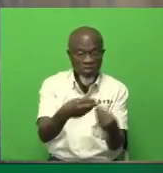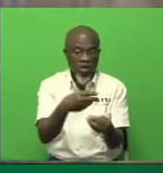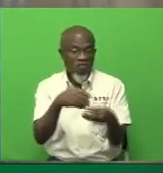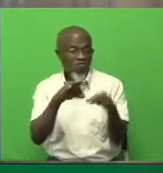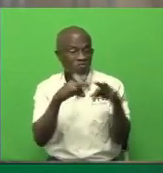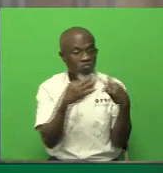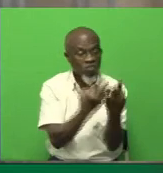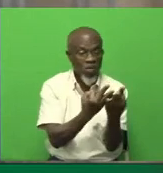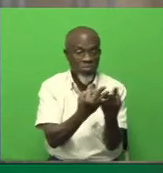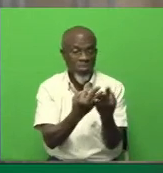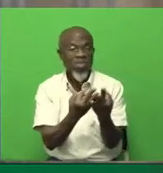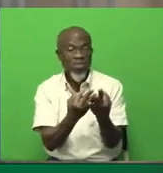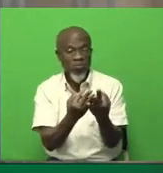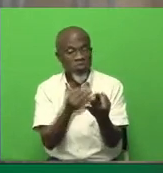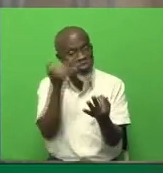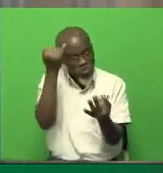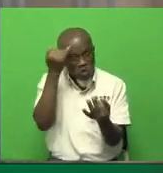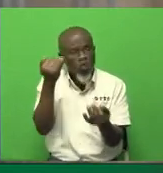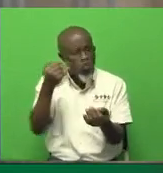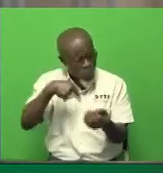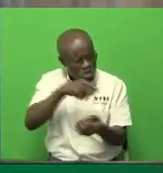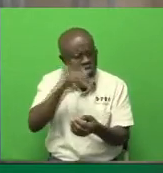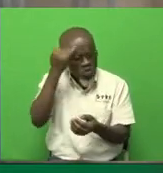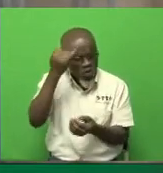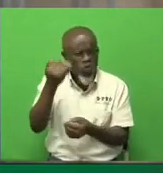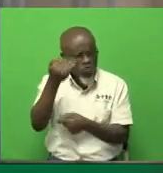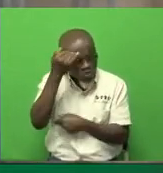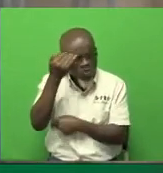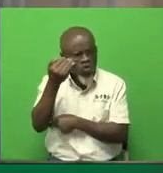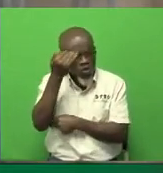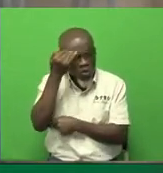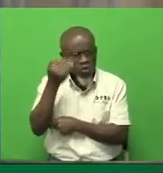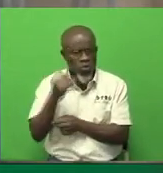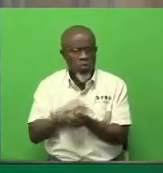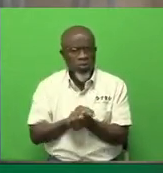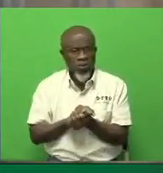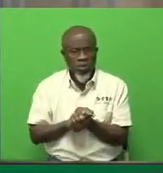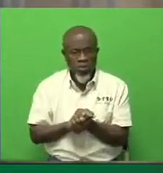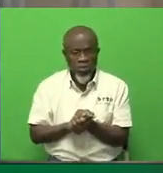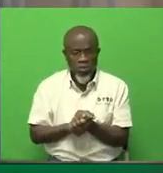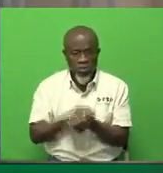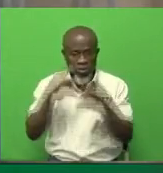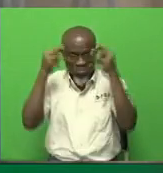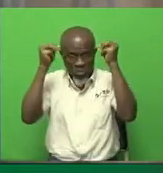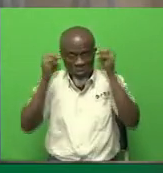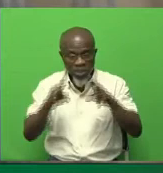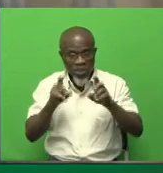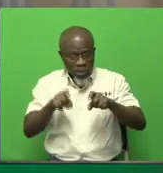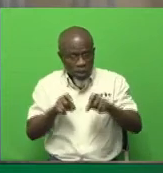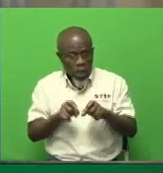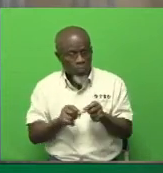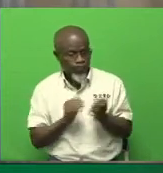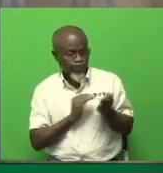member of a cabinet minister we know of it Minister recuse himself on teen times